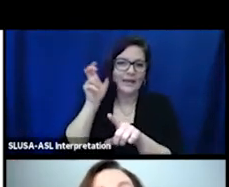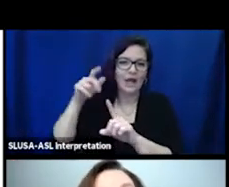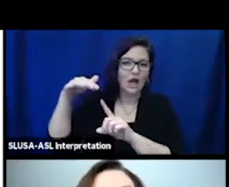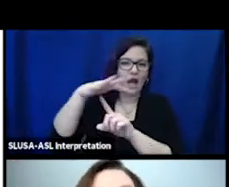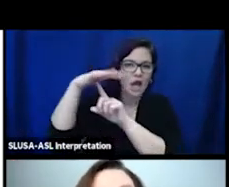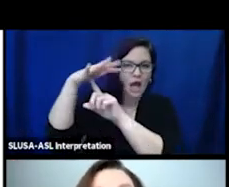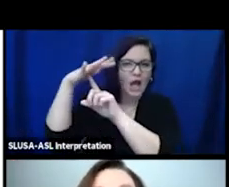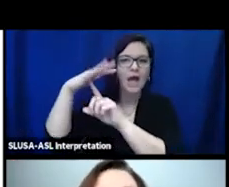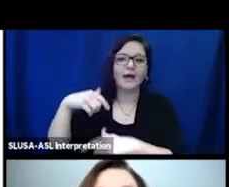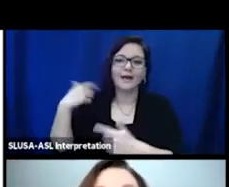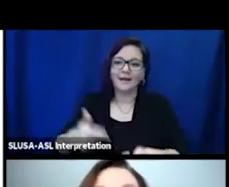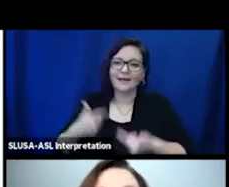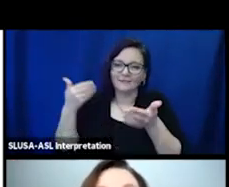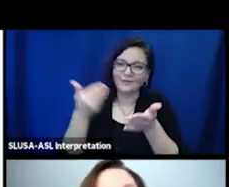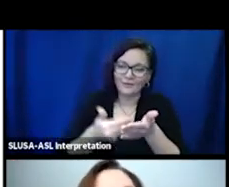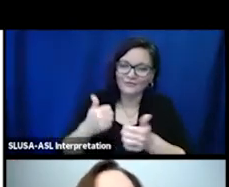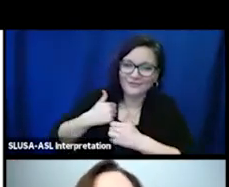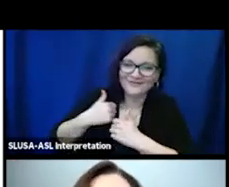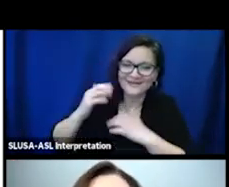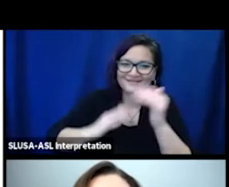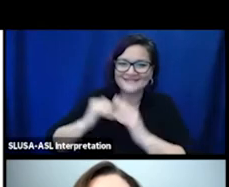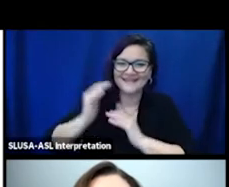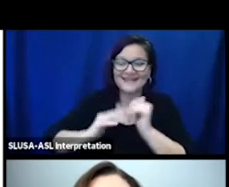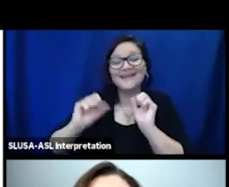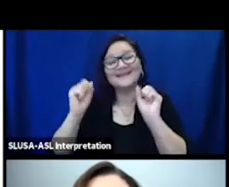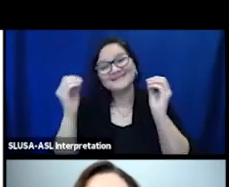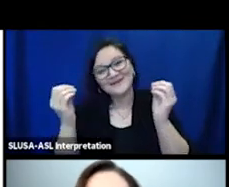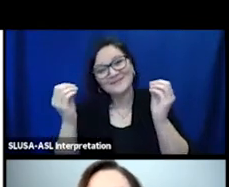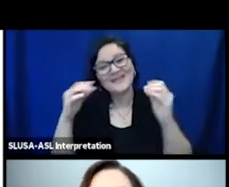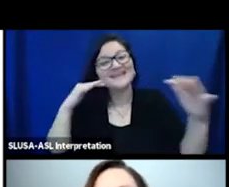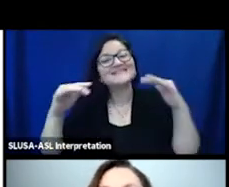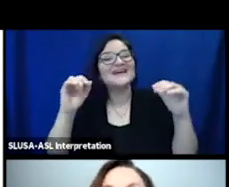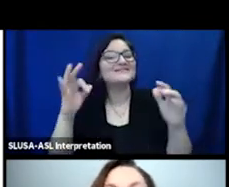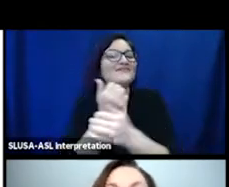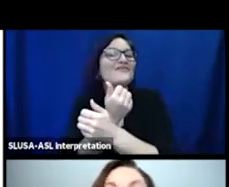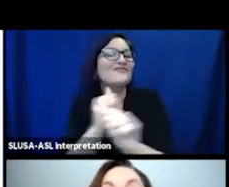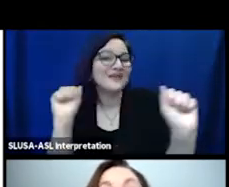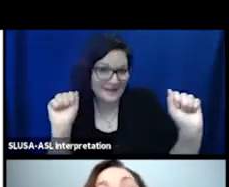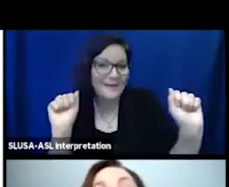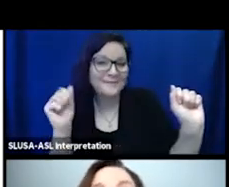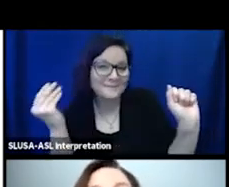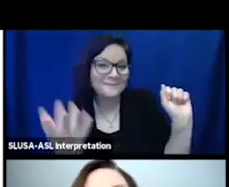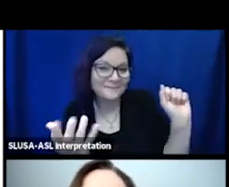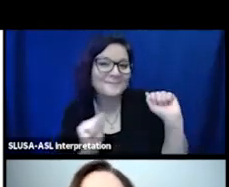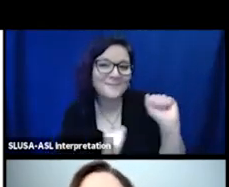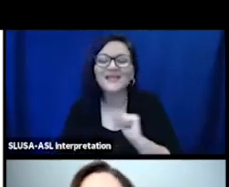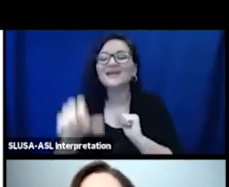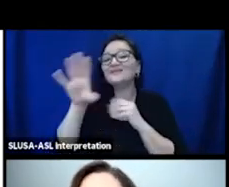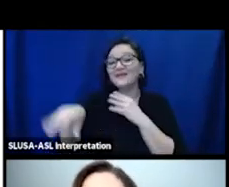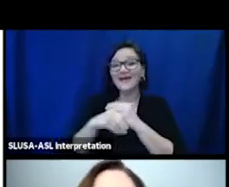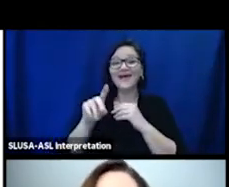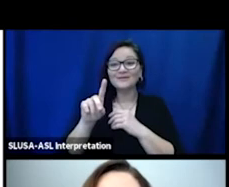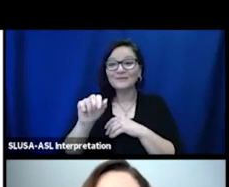overhead, I live very close to a military facility. Sounds of freedom, y'all. So to add to what Danielle was